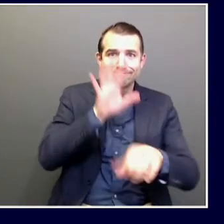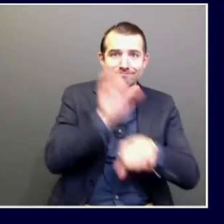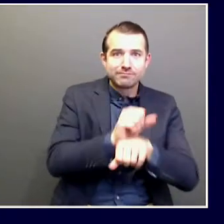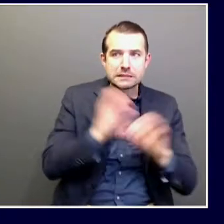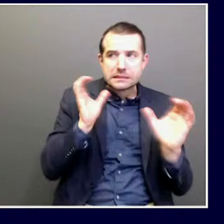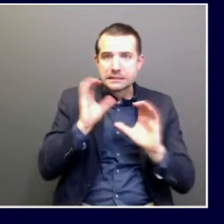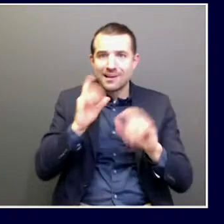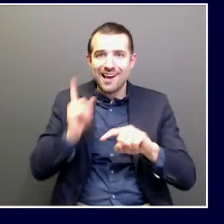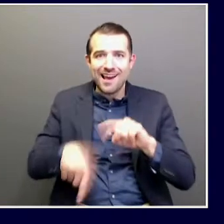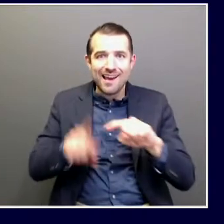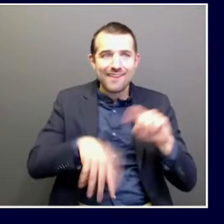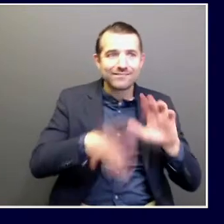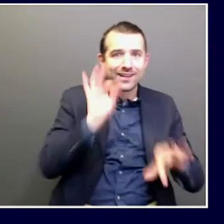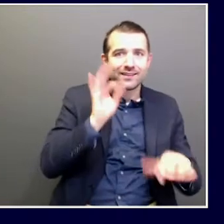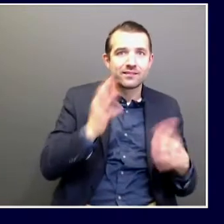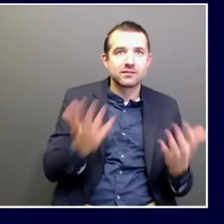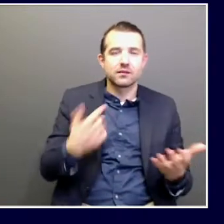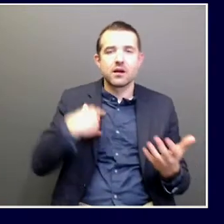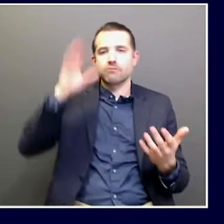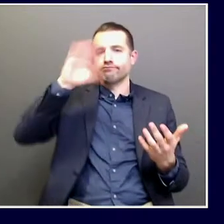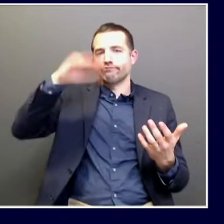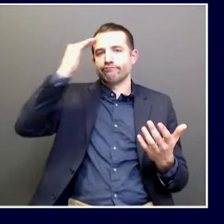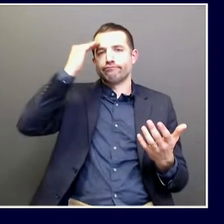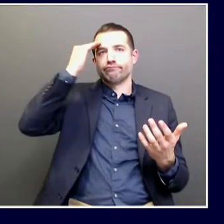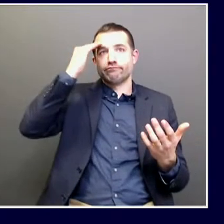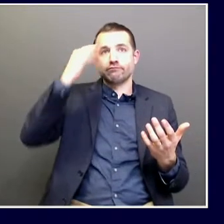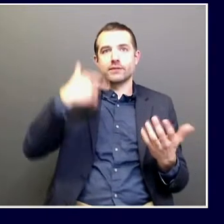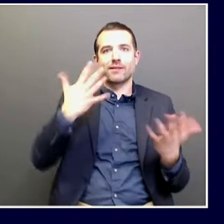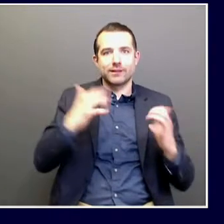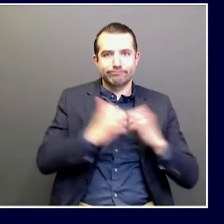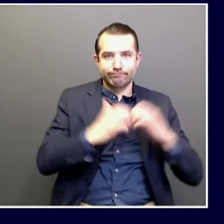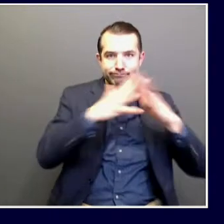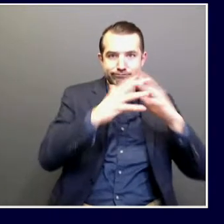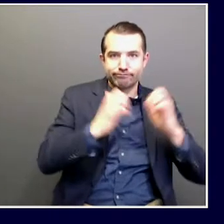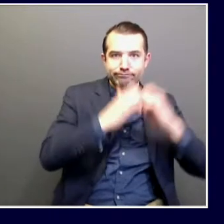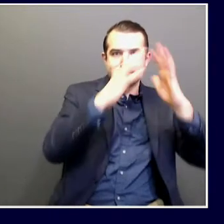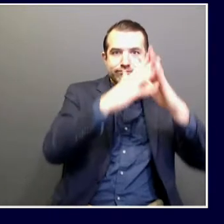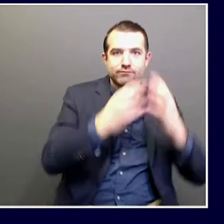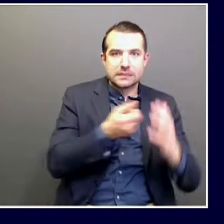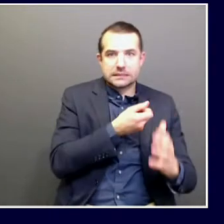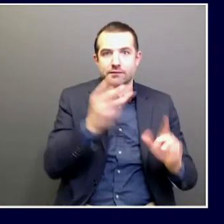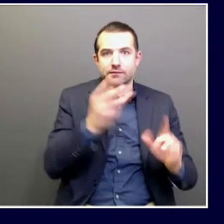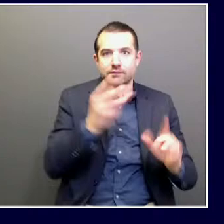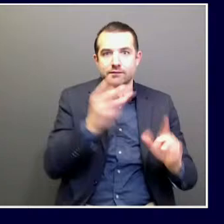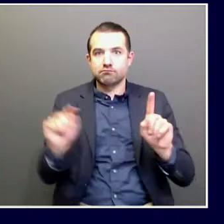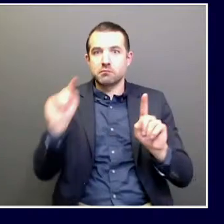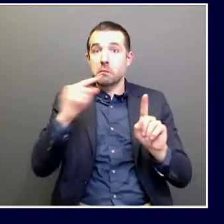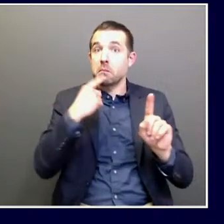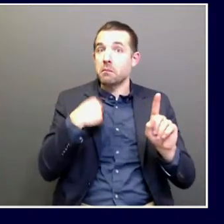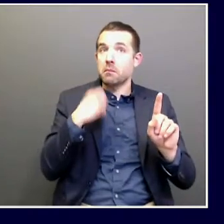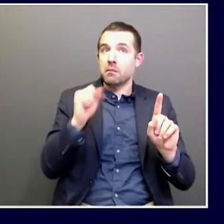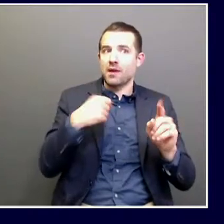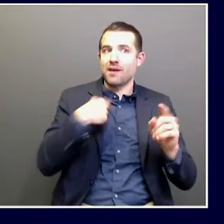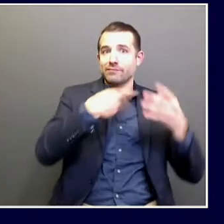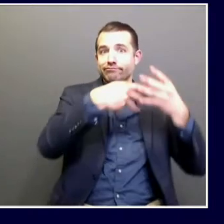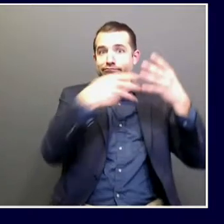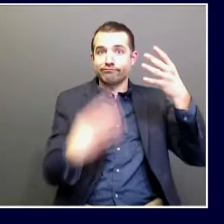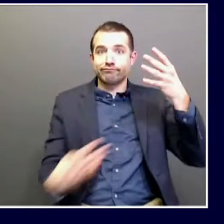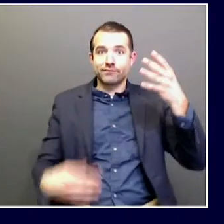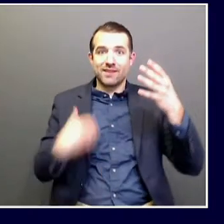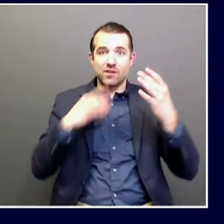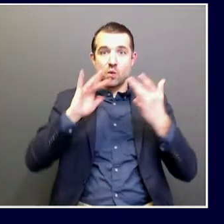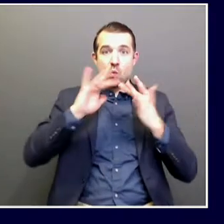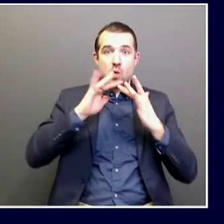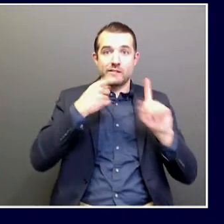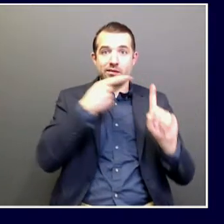keeping track of those sites on our website. To find a list of those sites, go to Alta Vista and search